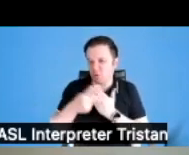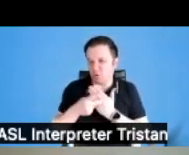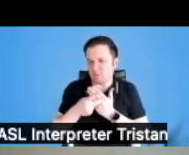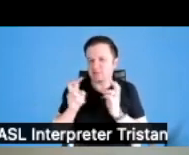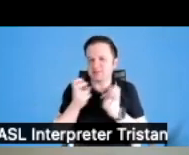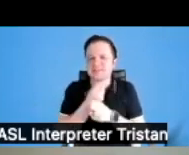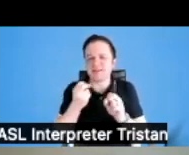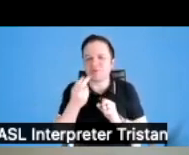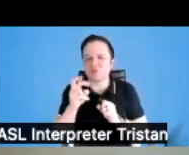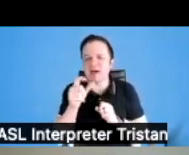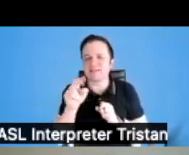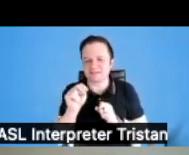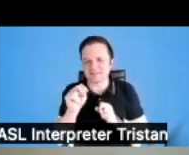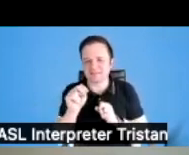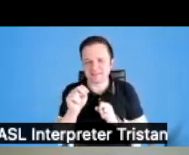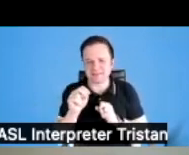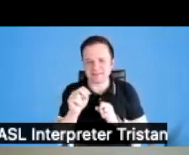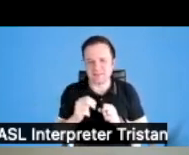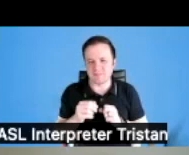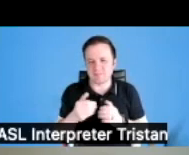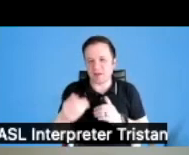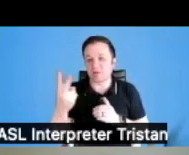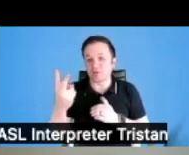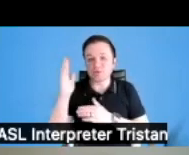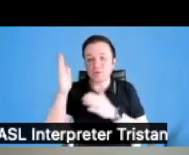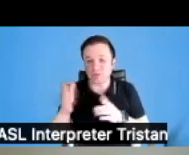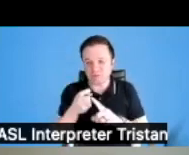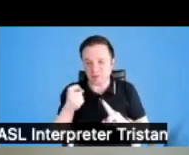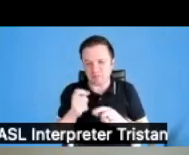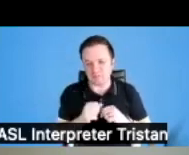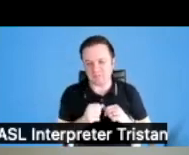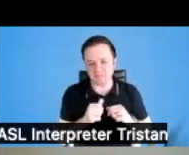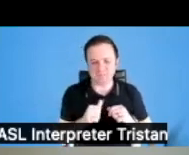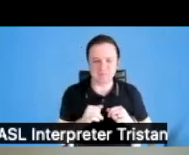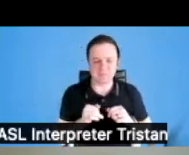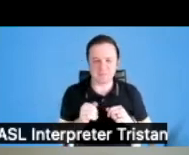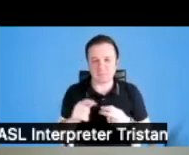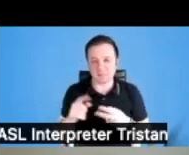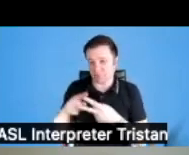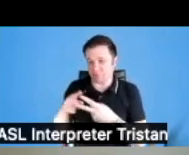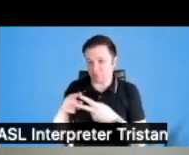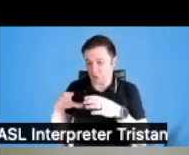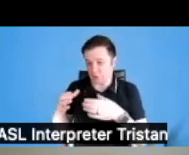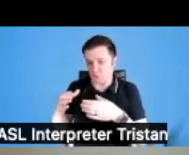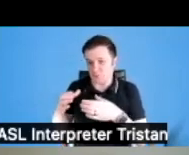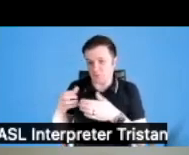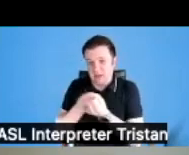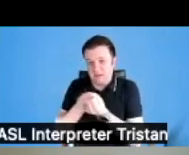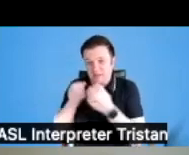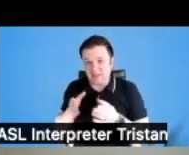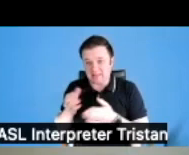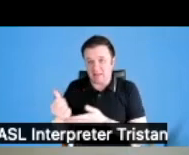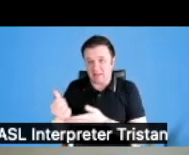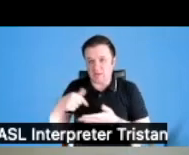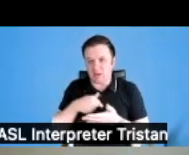where our next 2 speakers come from. And this large group of advocates really helped us